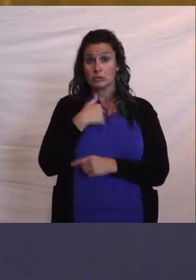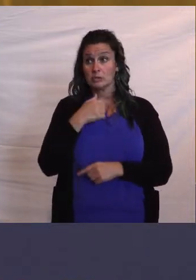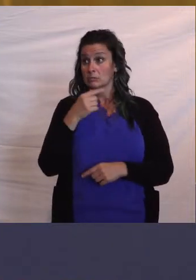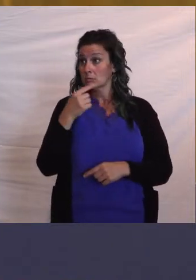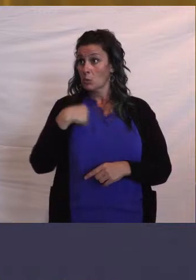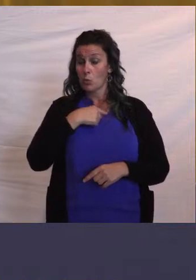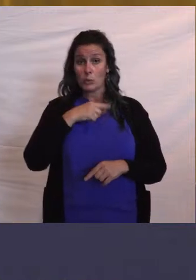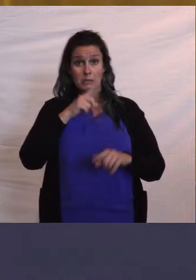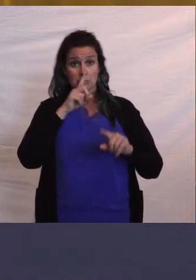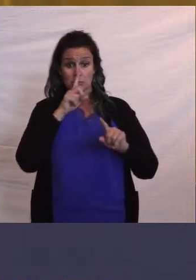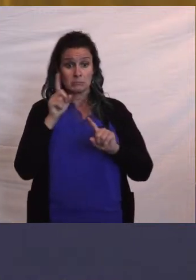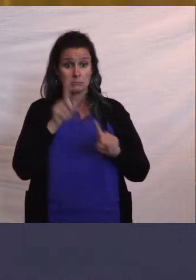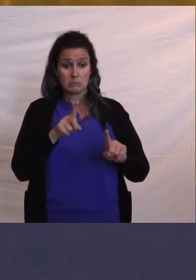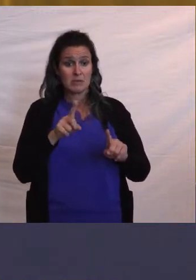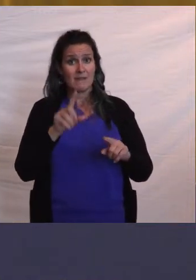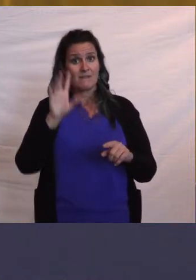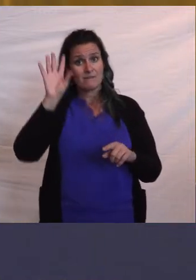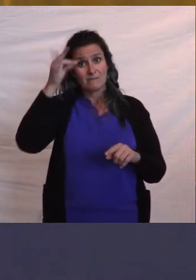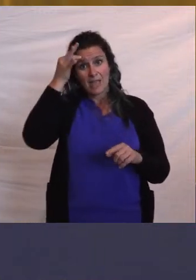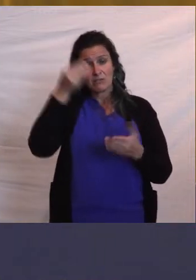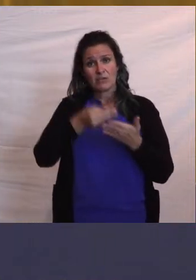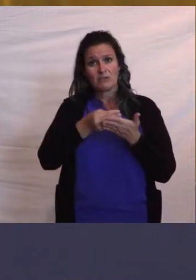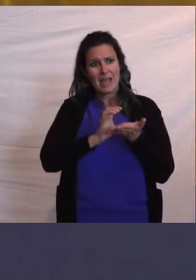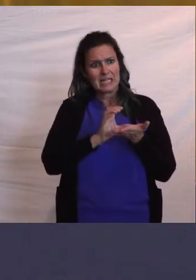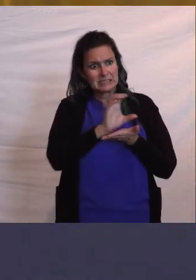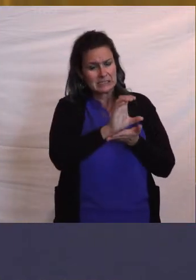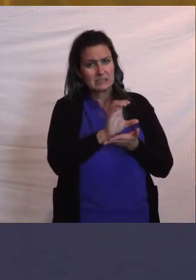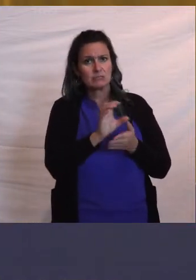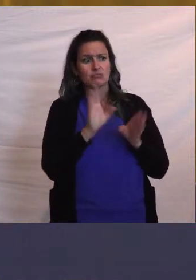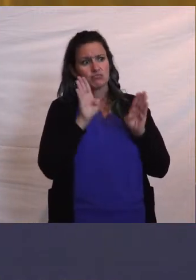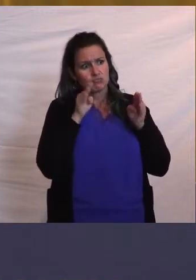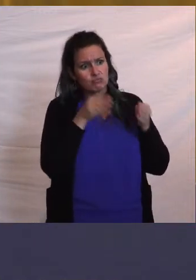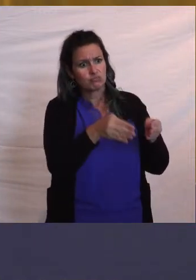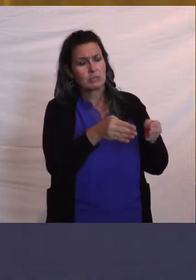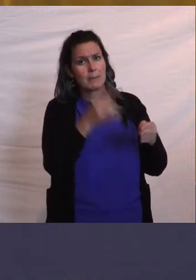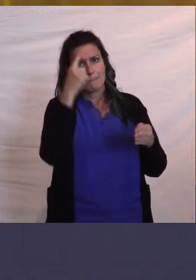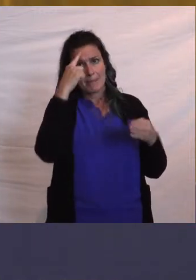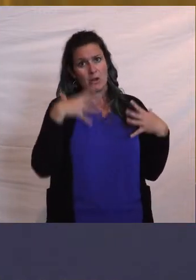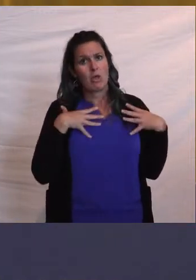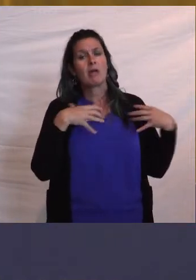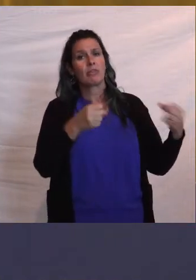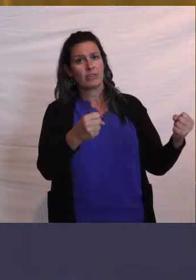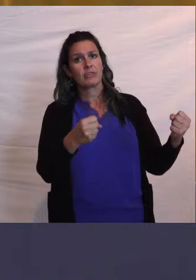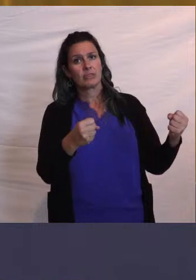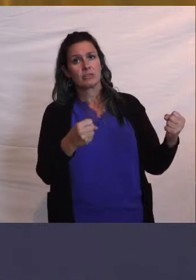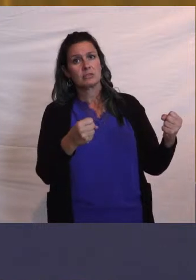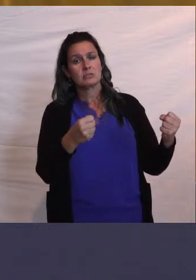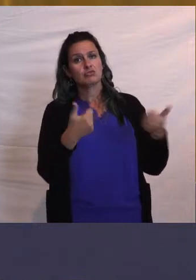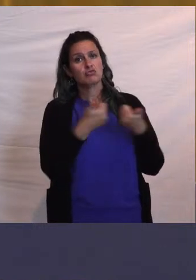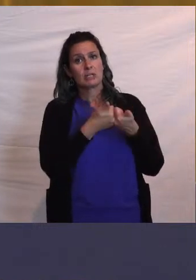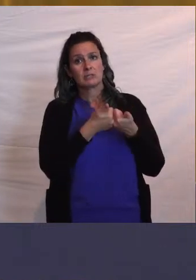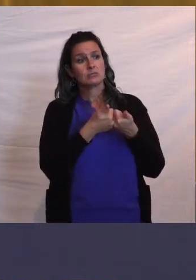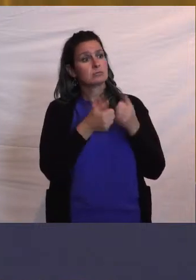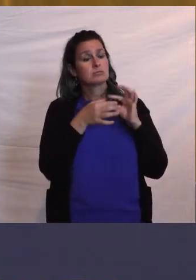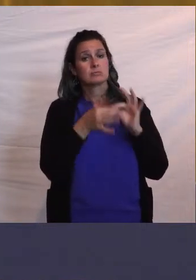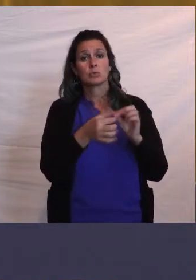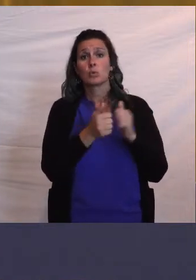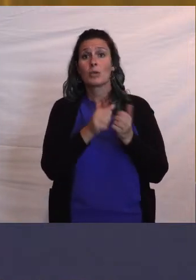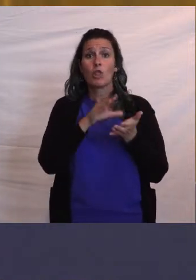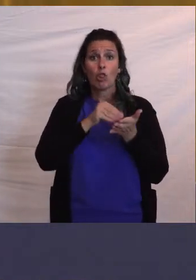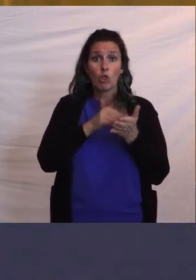directing federal resources toward mental health challenges, toward learning